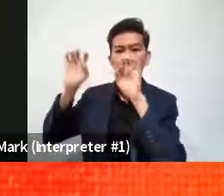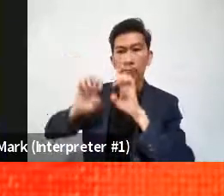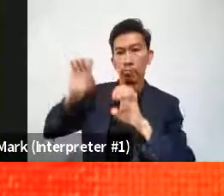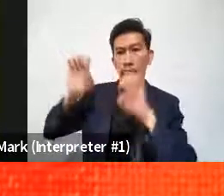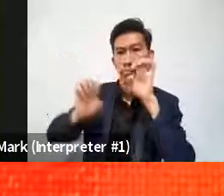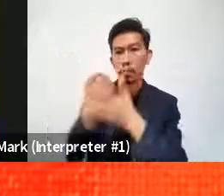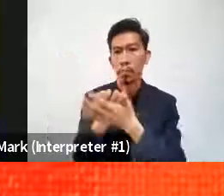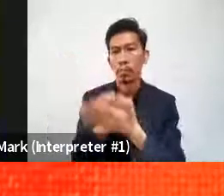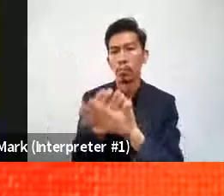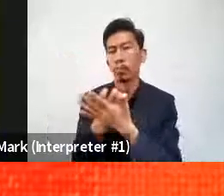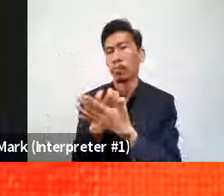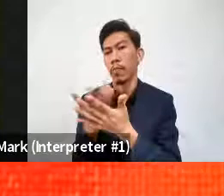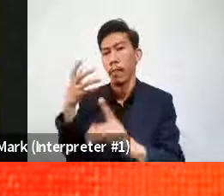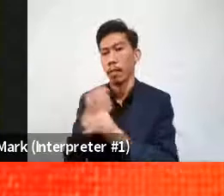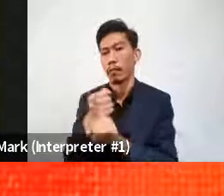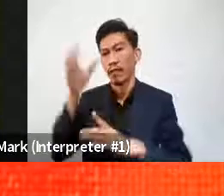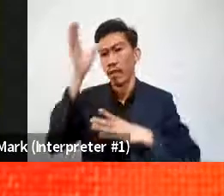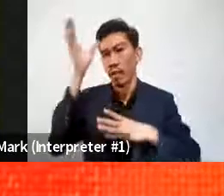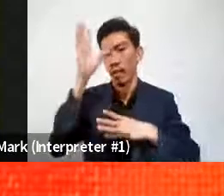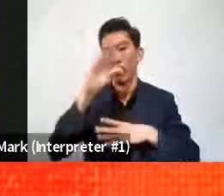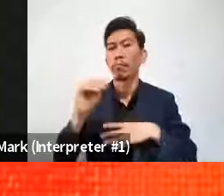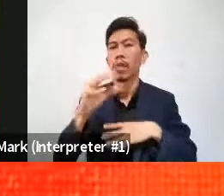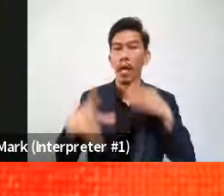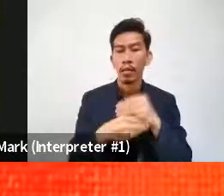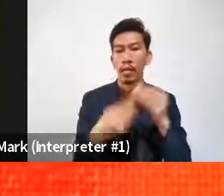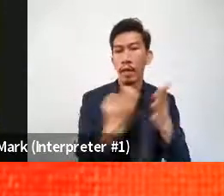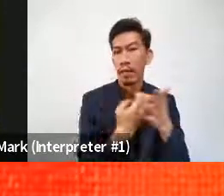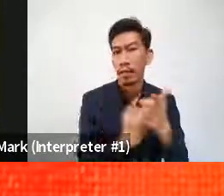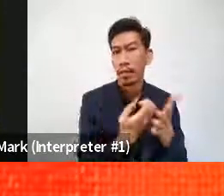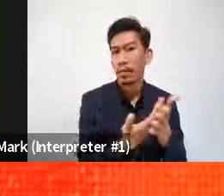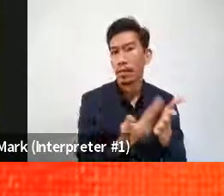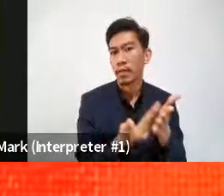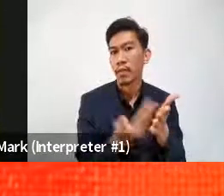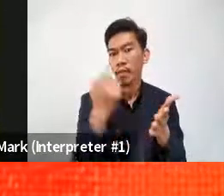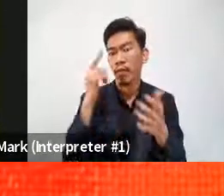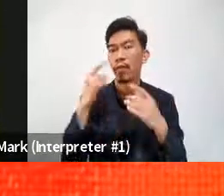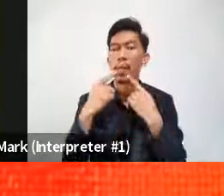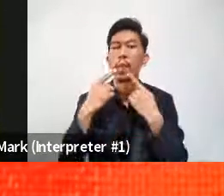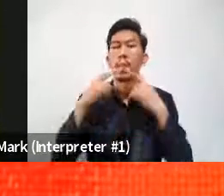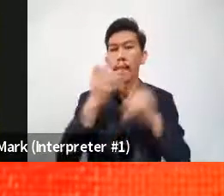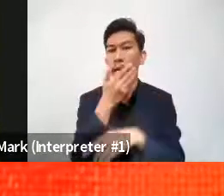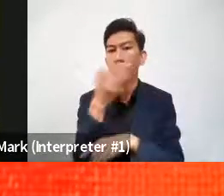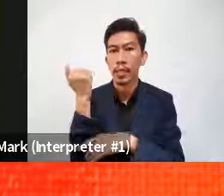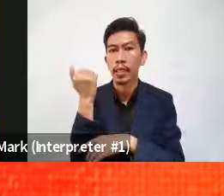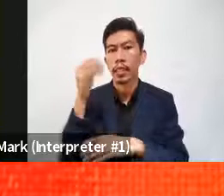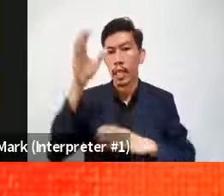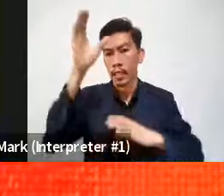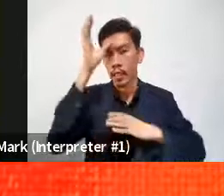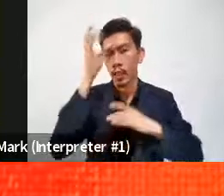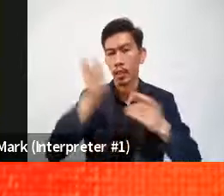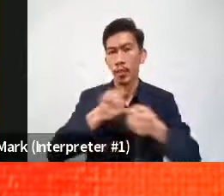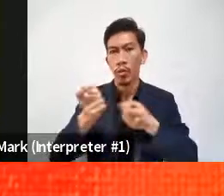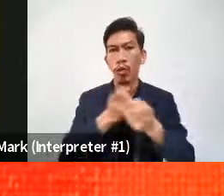of cancer, provide compelling evidence to the argument for effective cancer control policies, and timely access